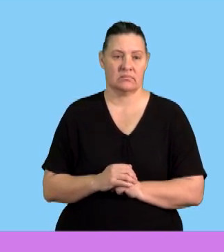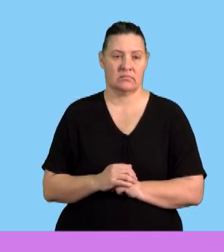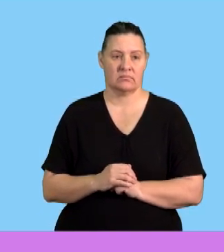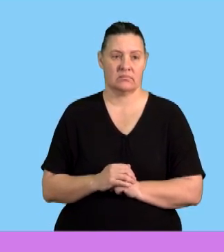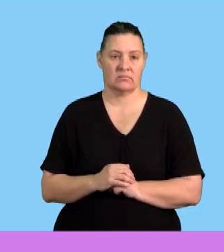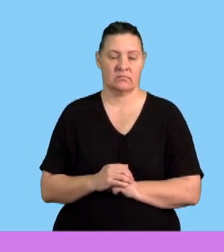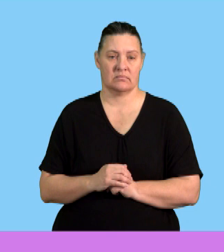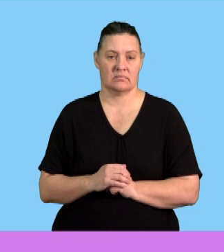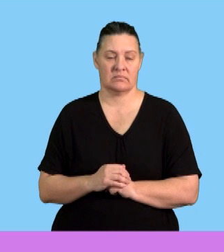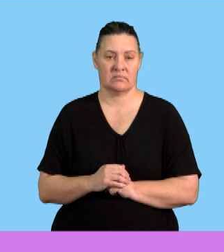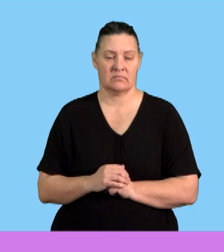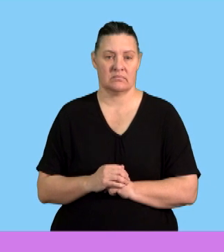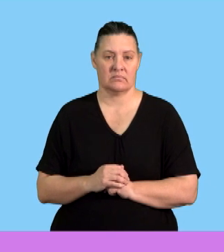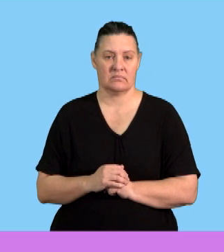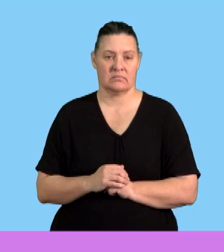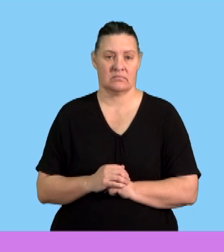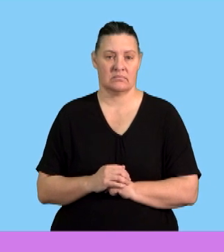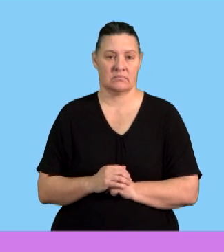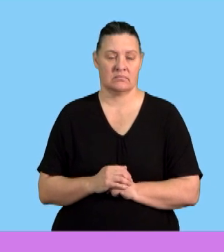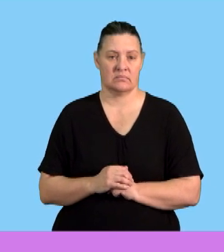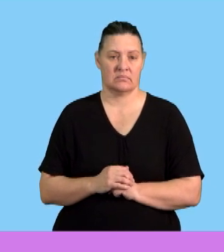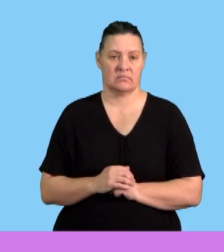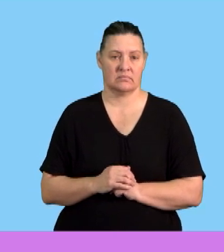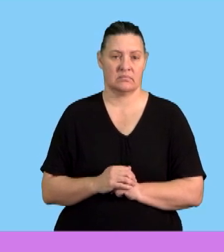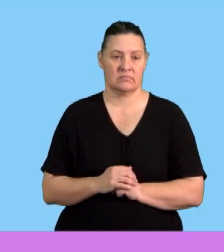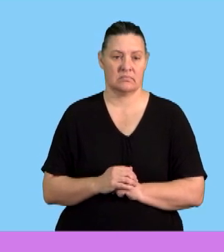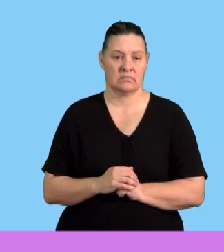Okay, so that is interest